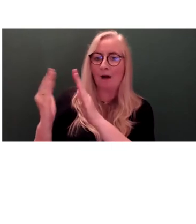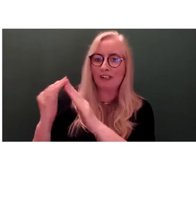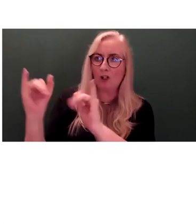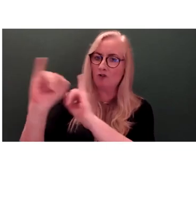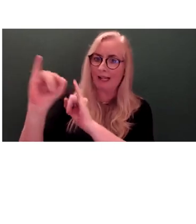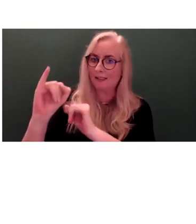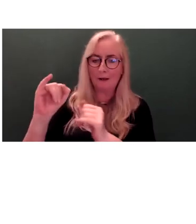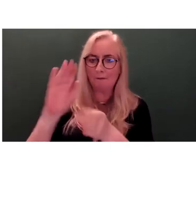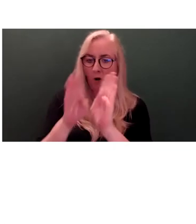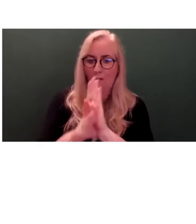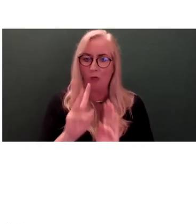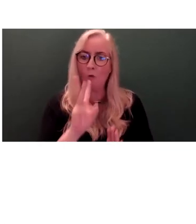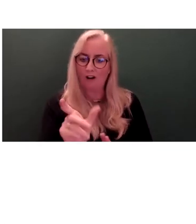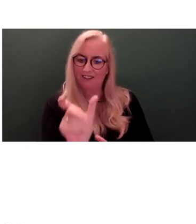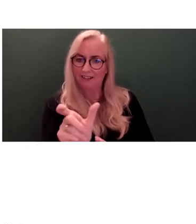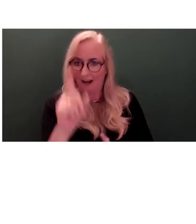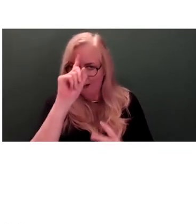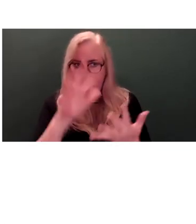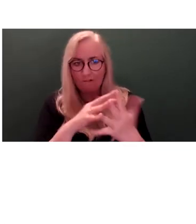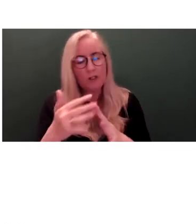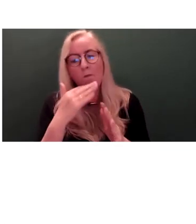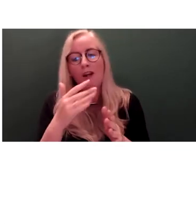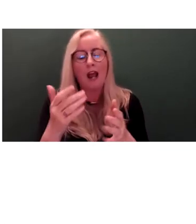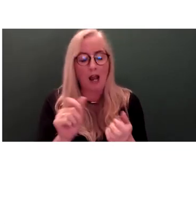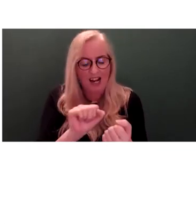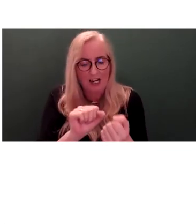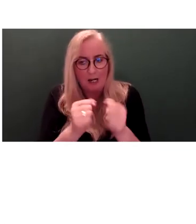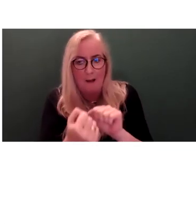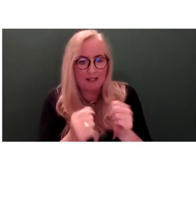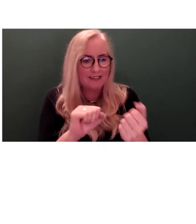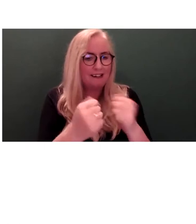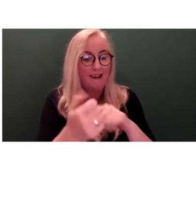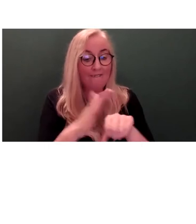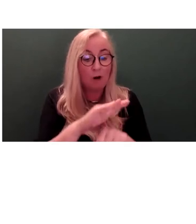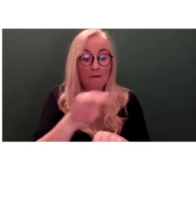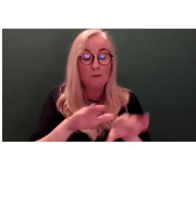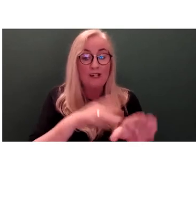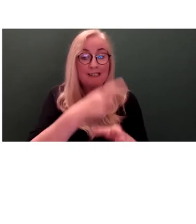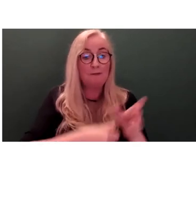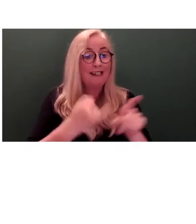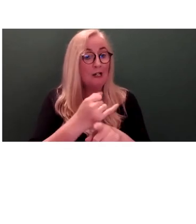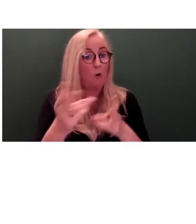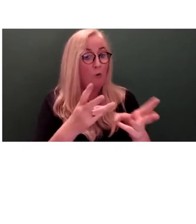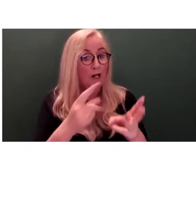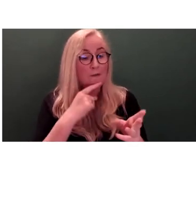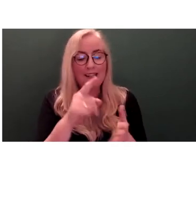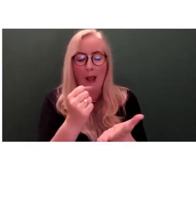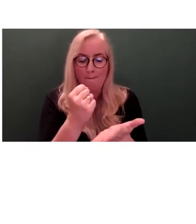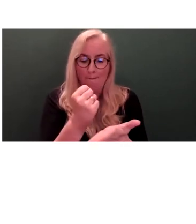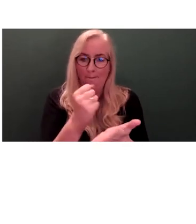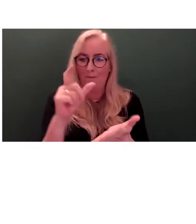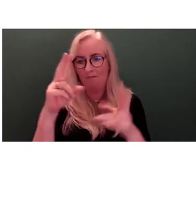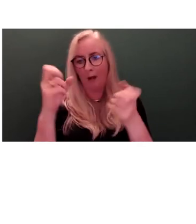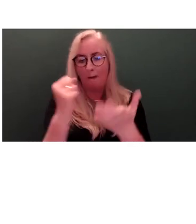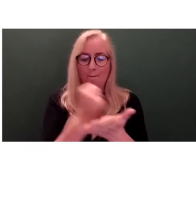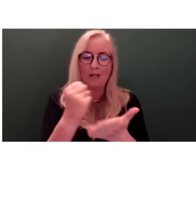confused. But the idea of making accommodations for people's disabilities in the workplace, that idea of the passport, which we